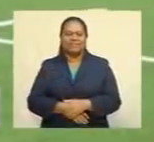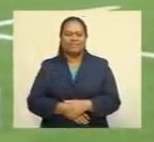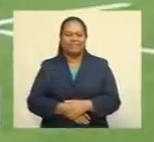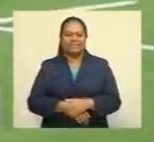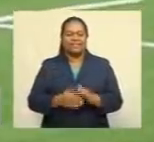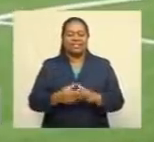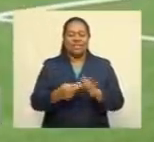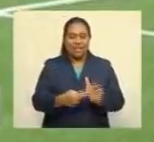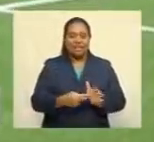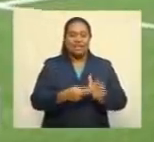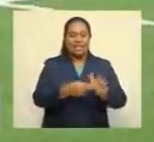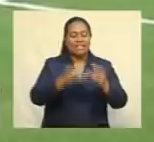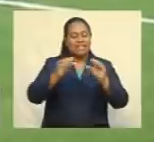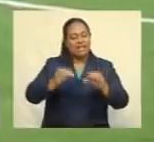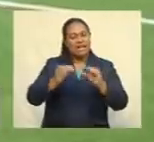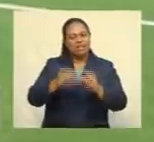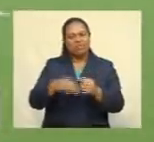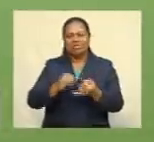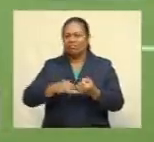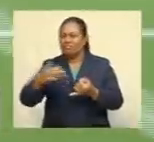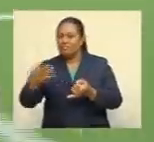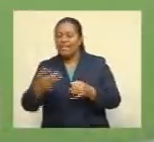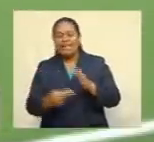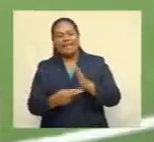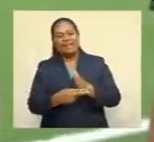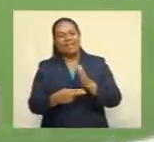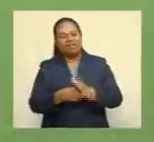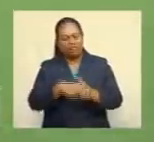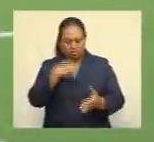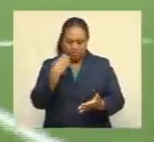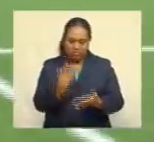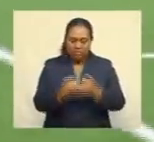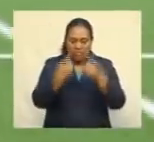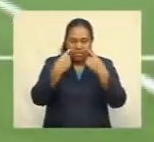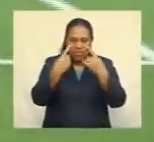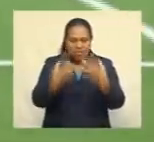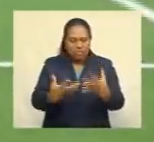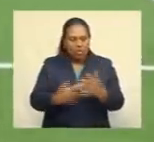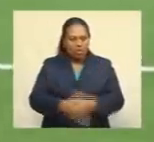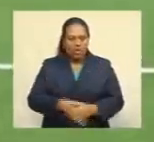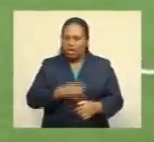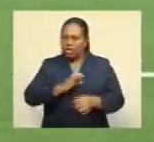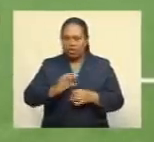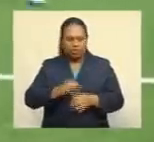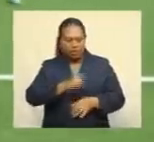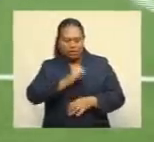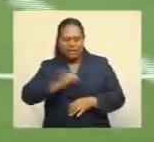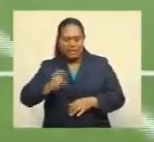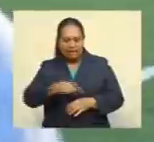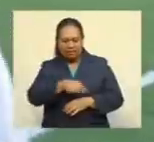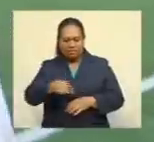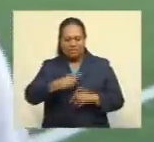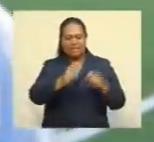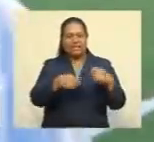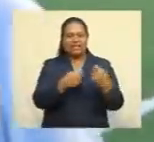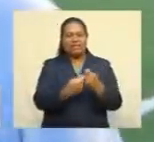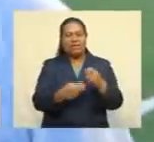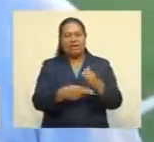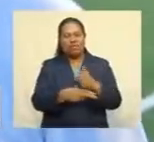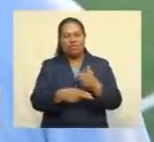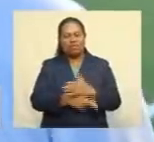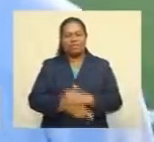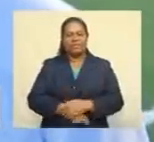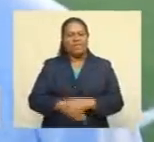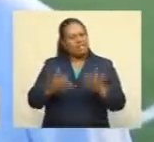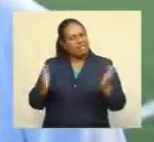Nandi coach Shalen Lal says Navua has proven to be an unpredictable team. I salute Navua. They really played well in the